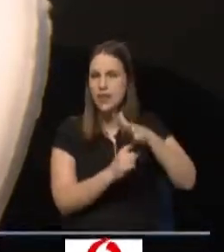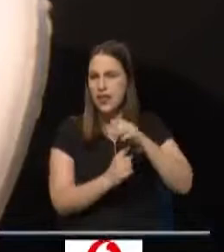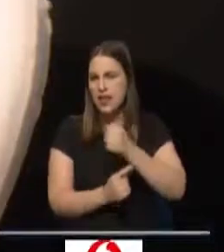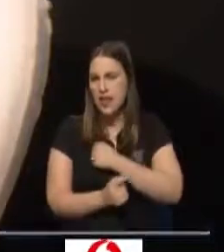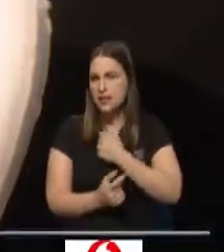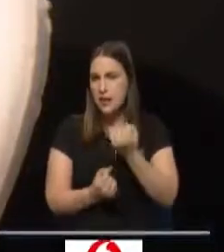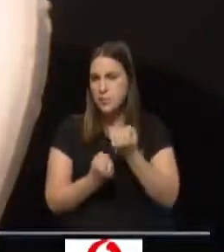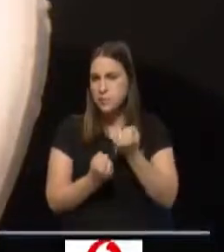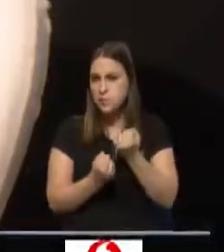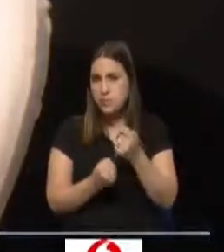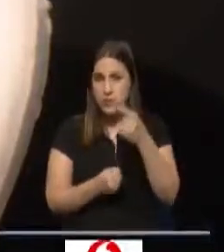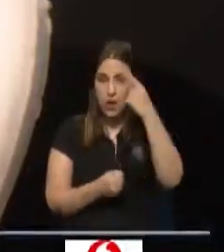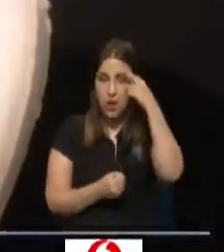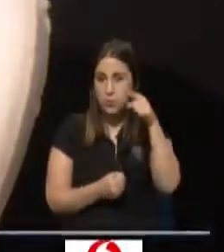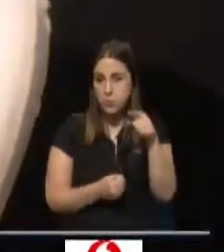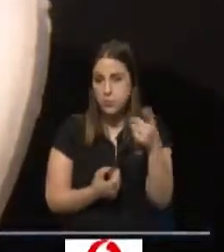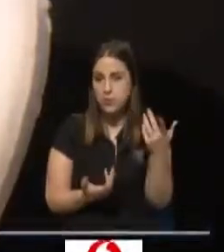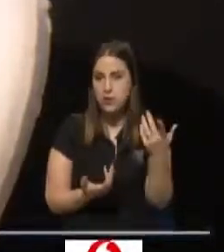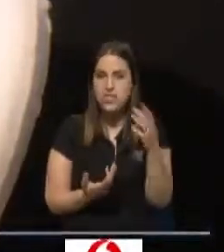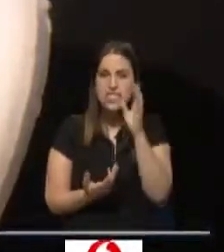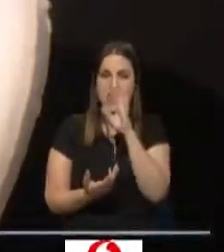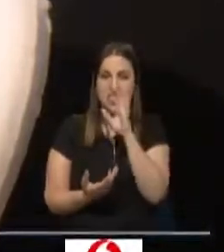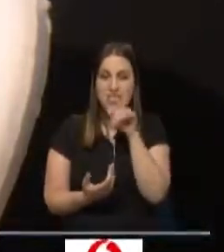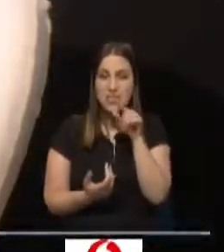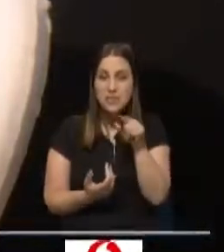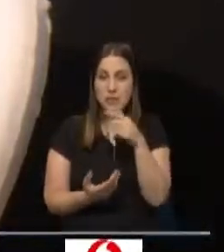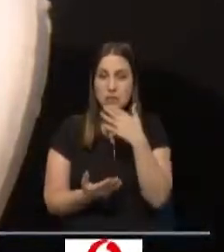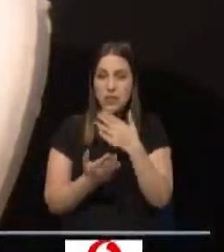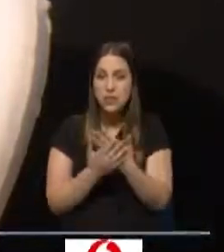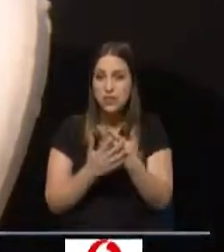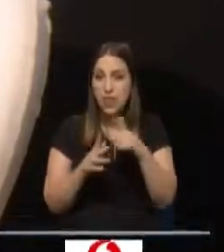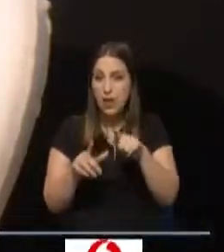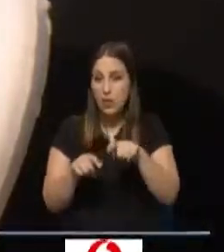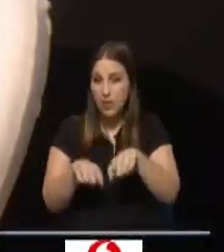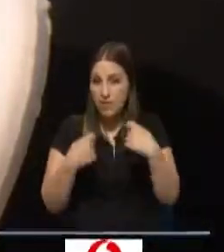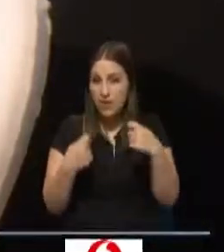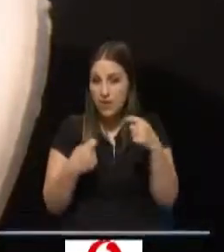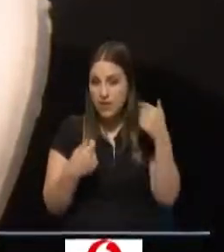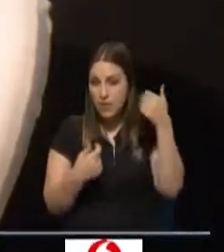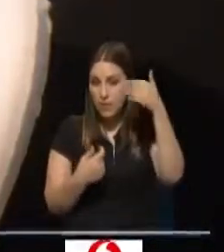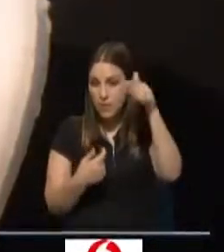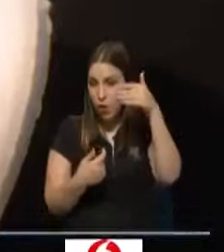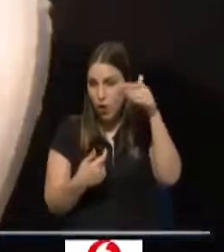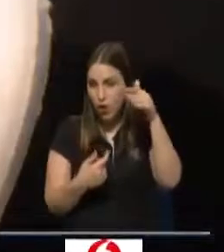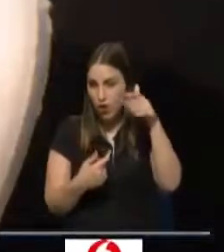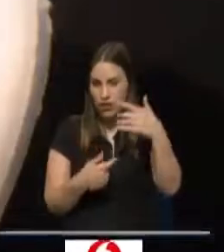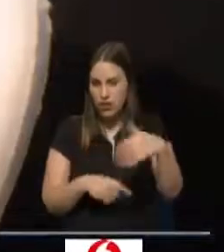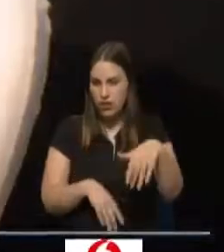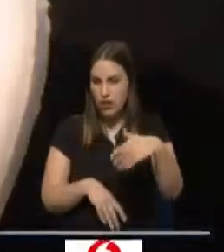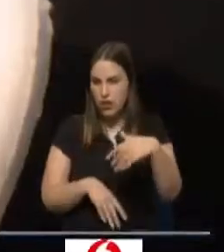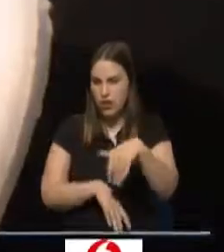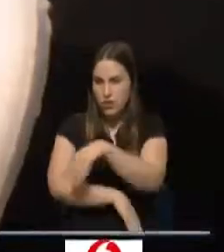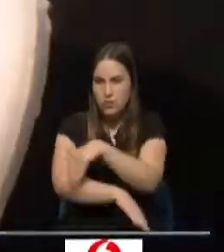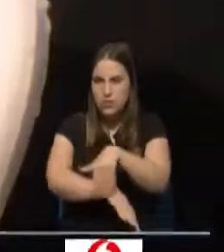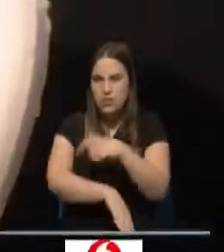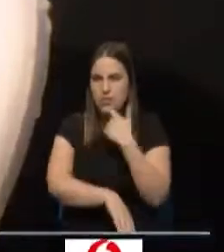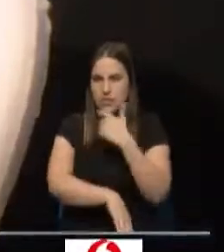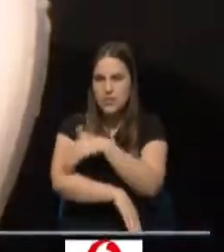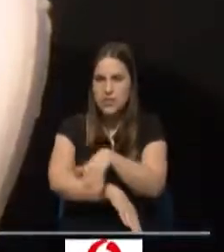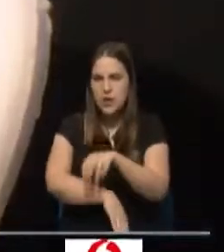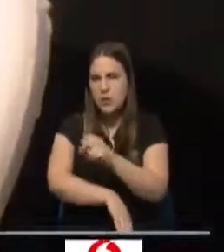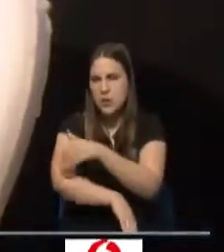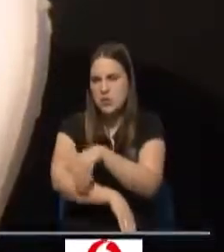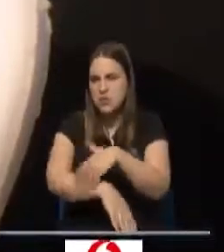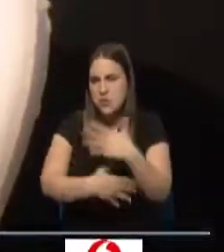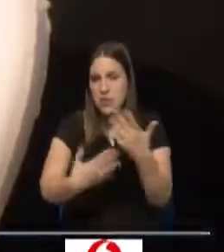network at home, and we know that this happens, if this is because of some